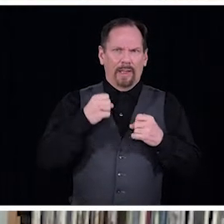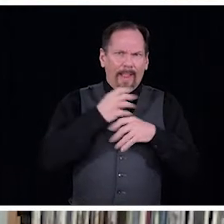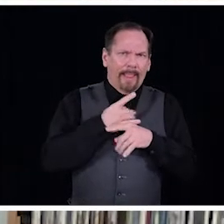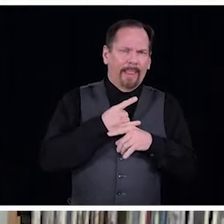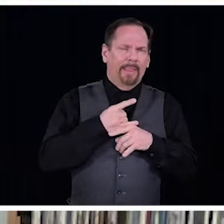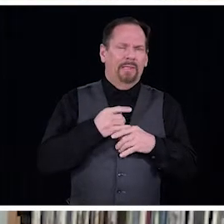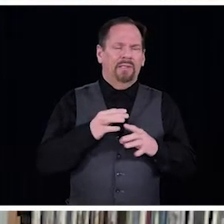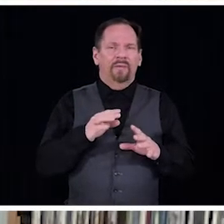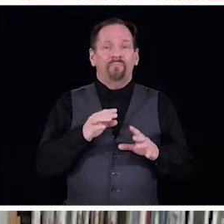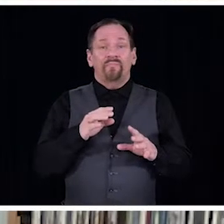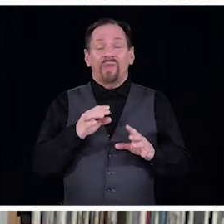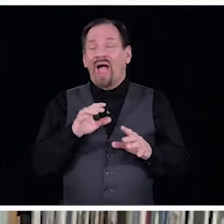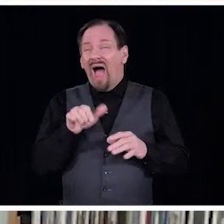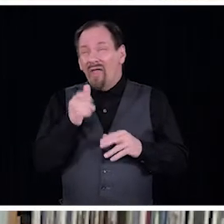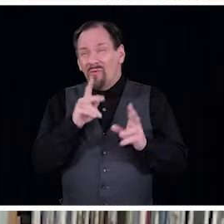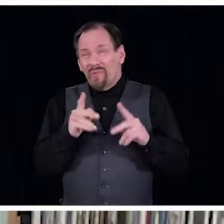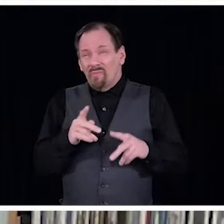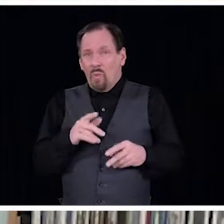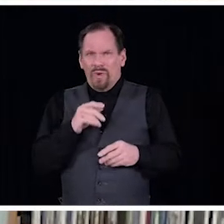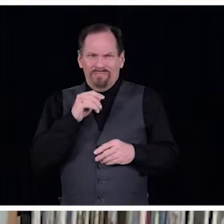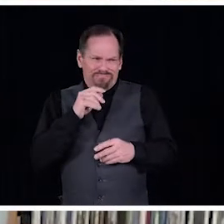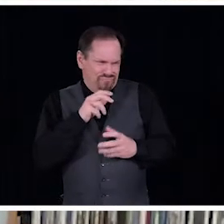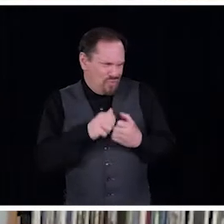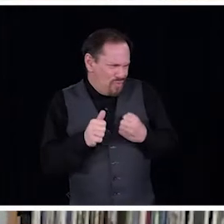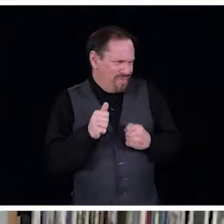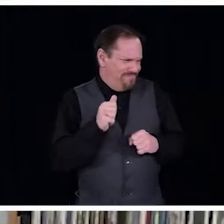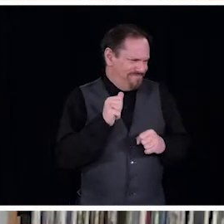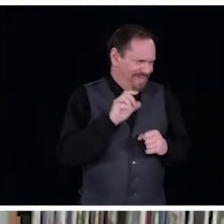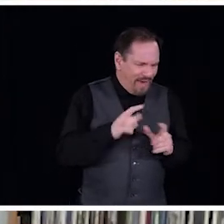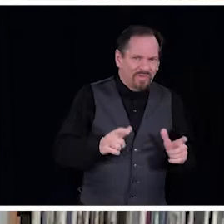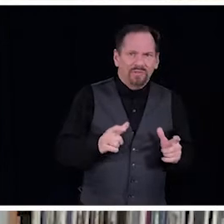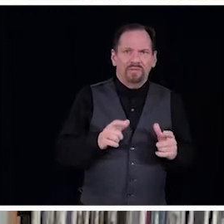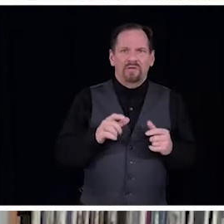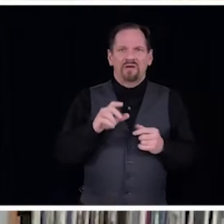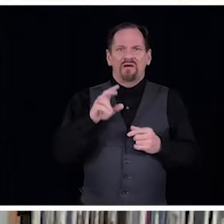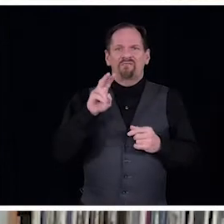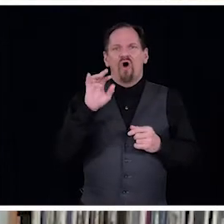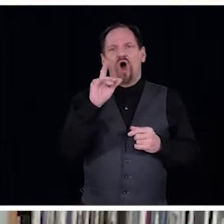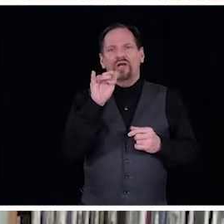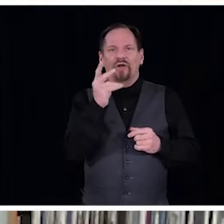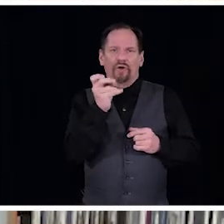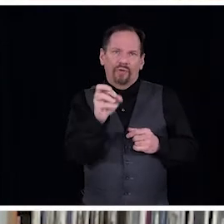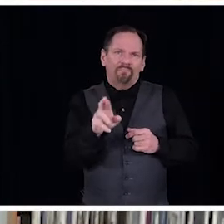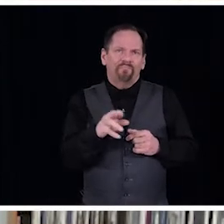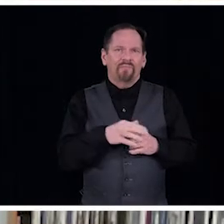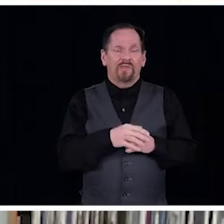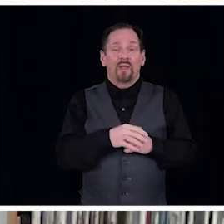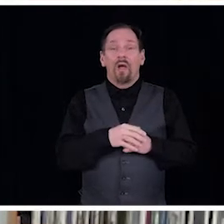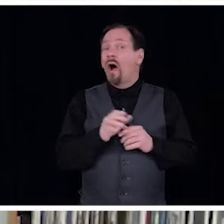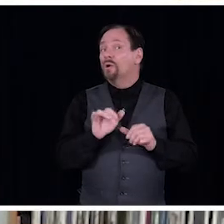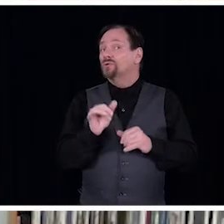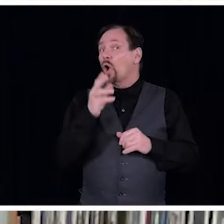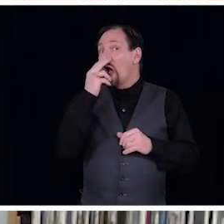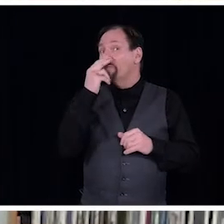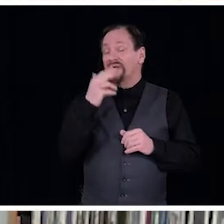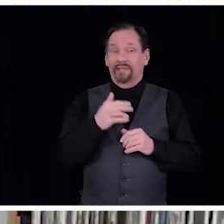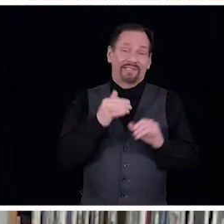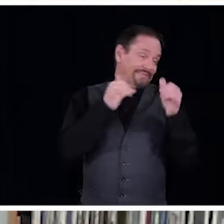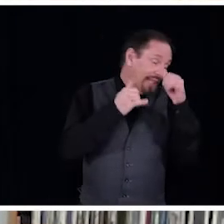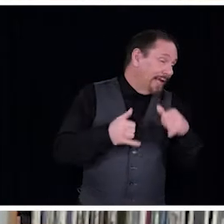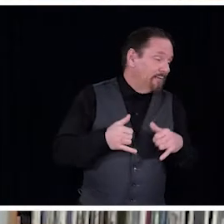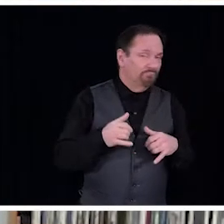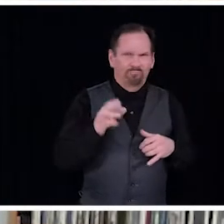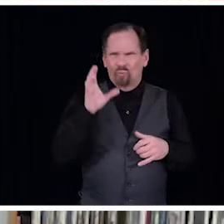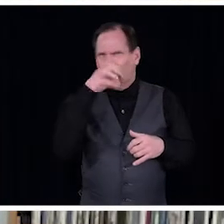is brutal, in some ways inhumane. I won't even get started with Wagner. There is comedy in classical music, silliness,